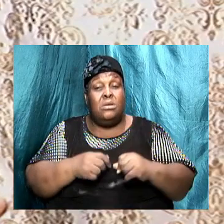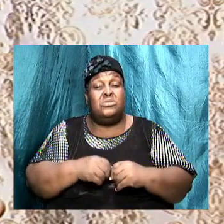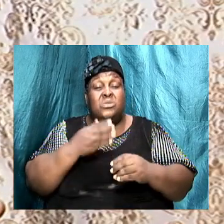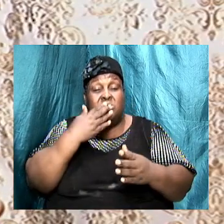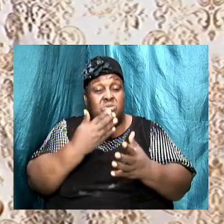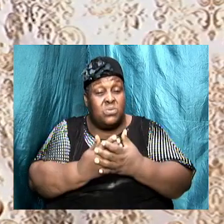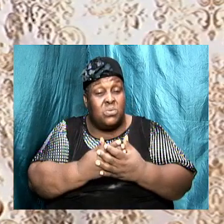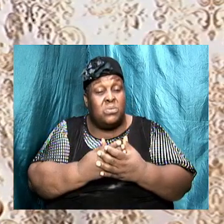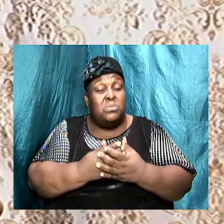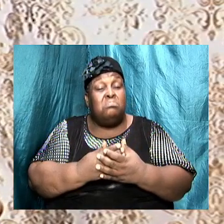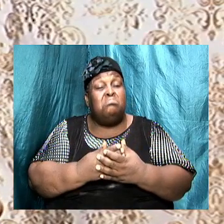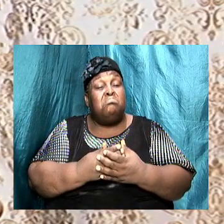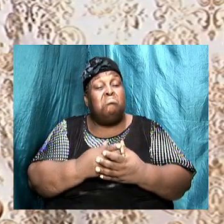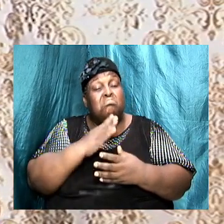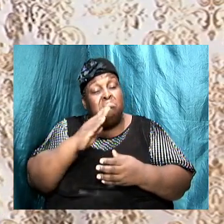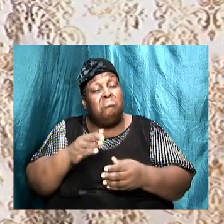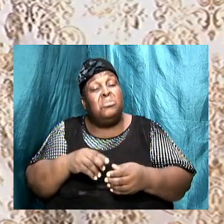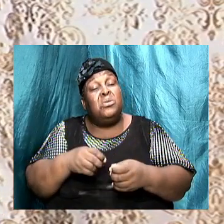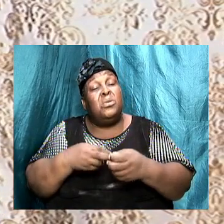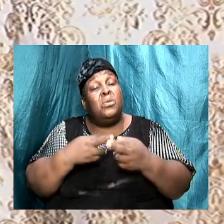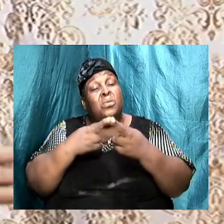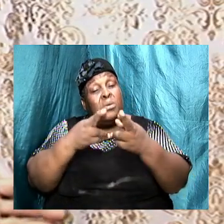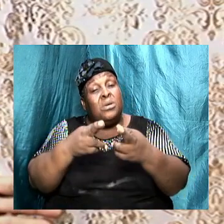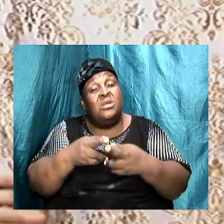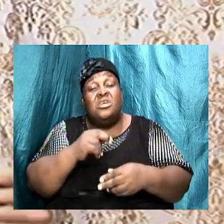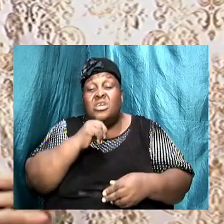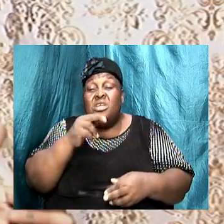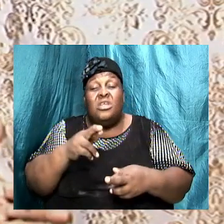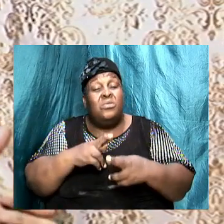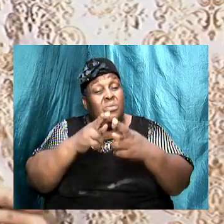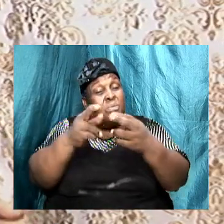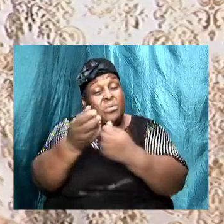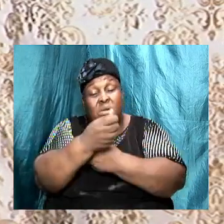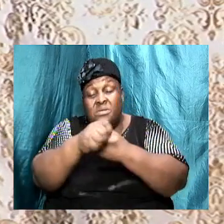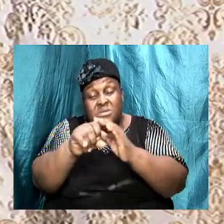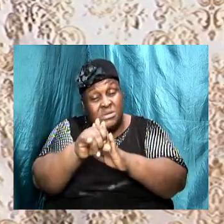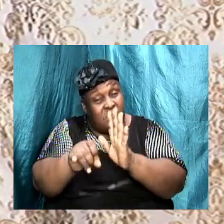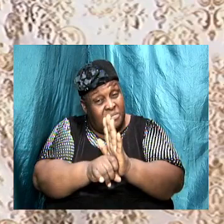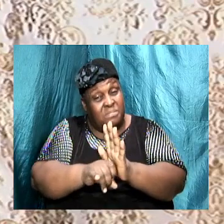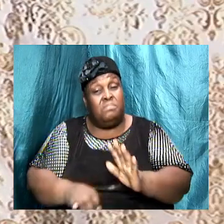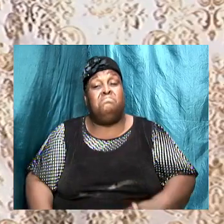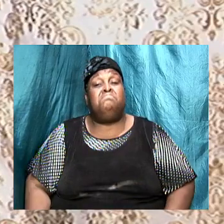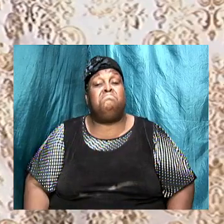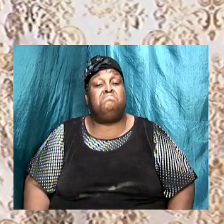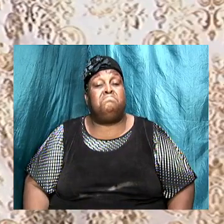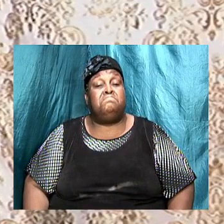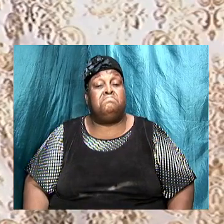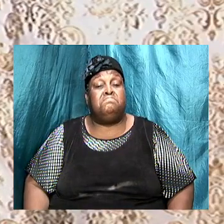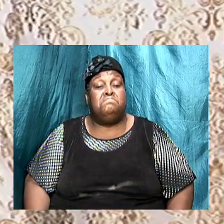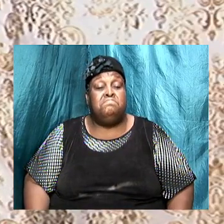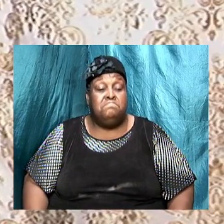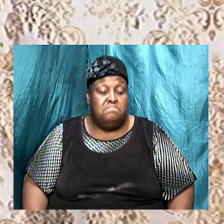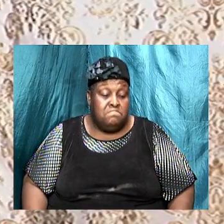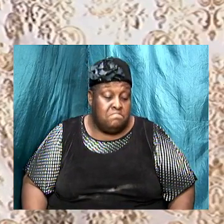a reward. But not the reward of salvation.